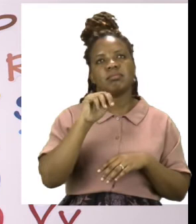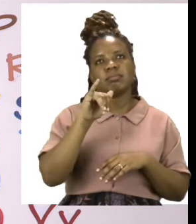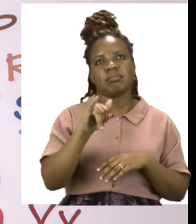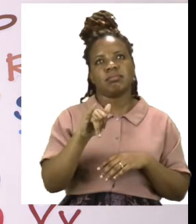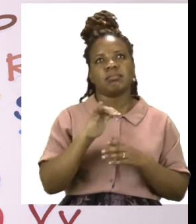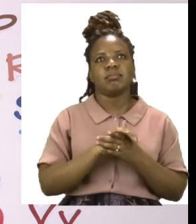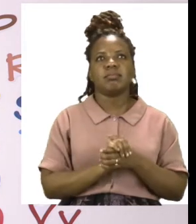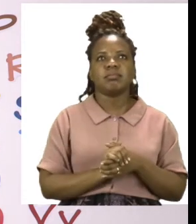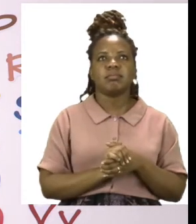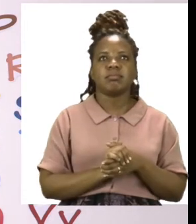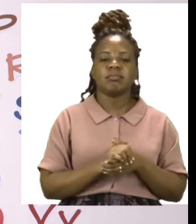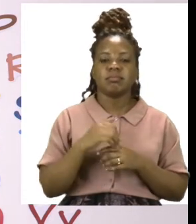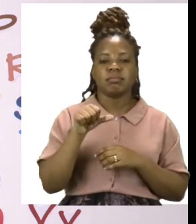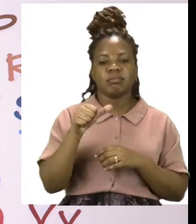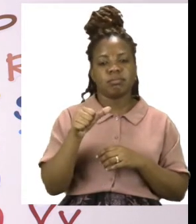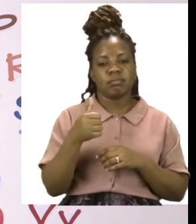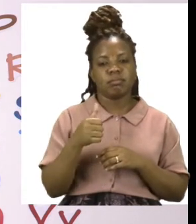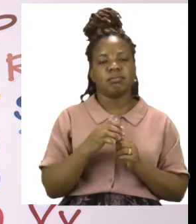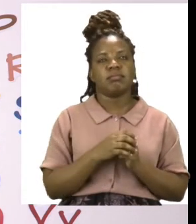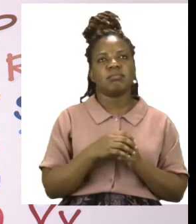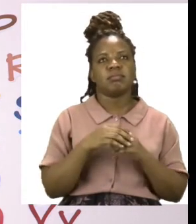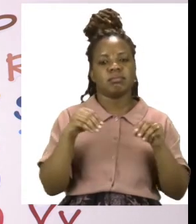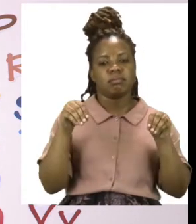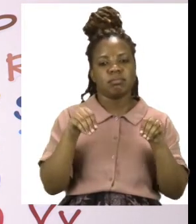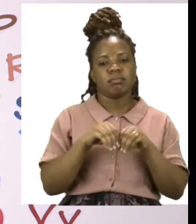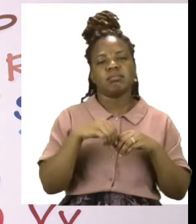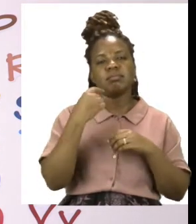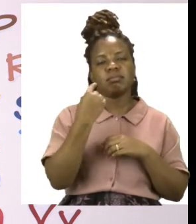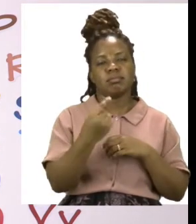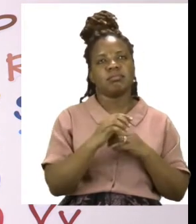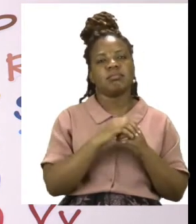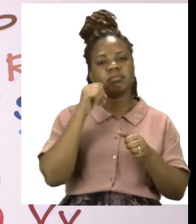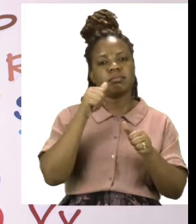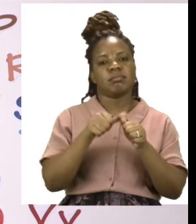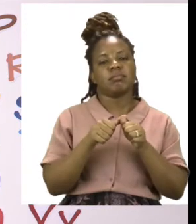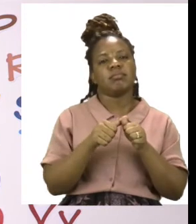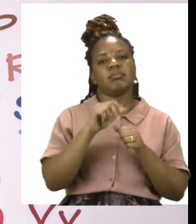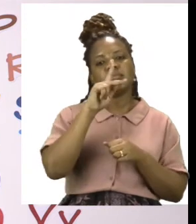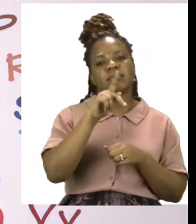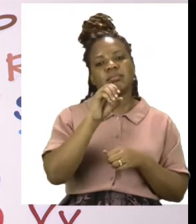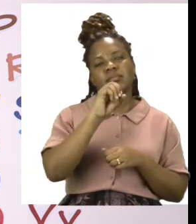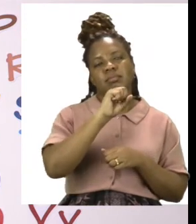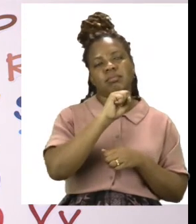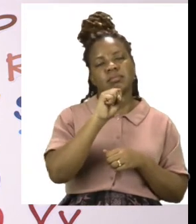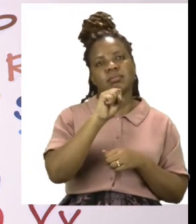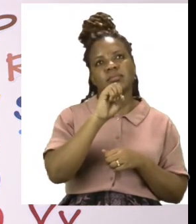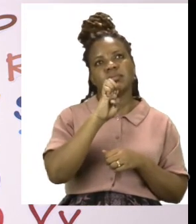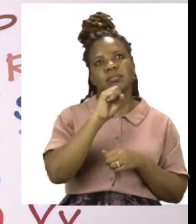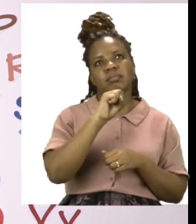Now for the rest of them, please remember a possessive pronoun shows ownership. So we are looking for words like